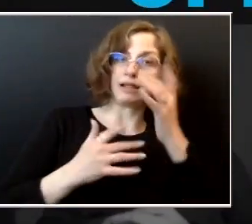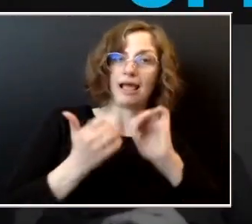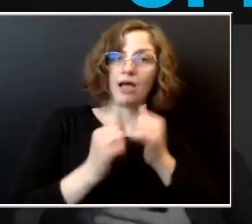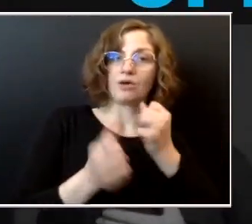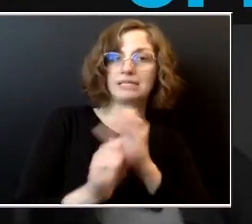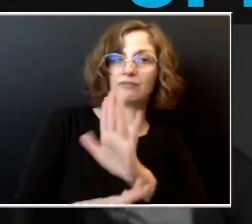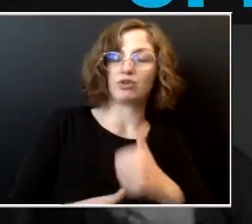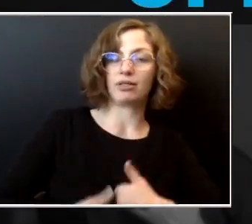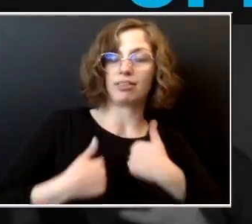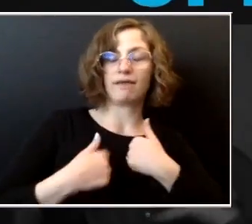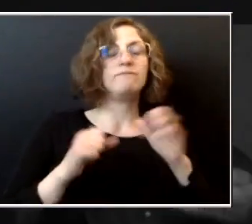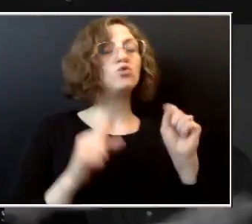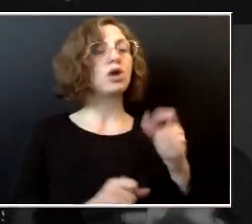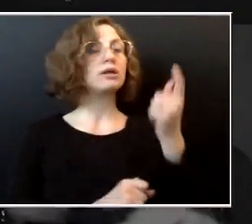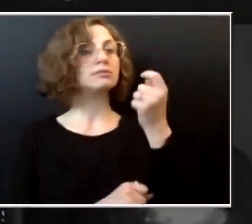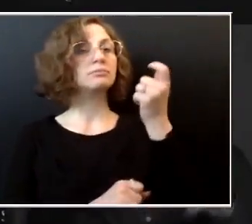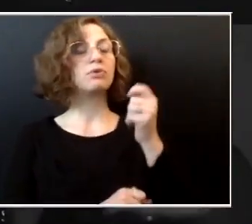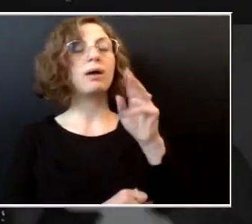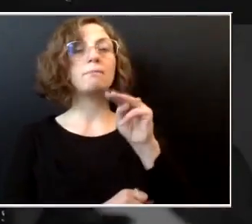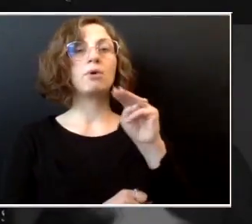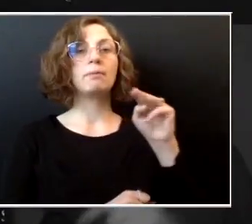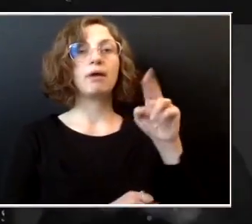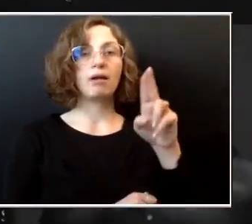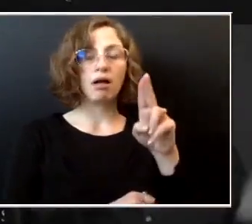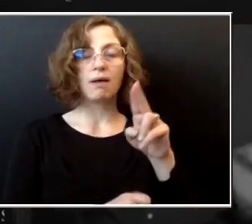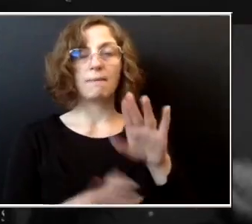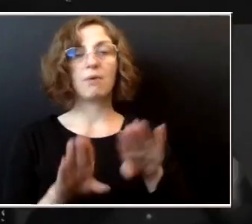Subscribe to our morning medical update and open